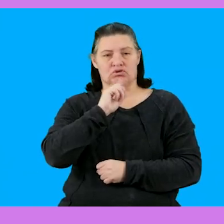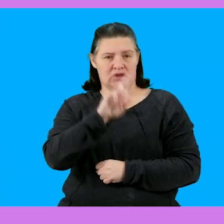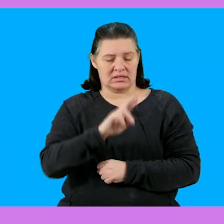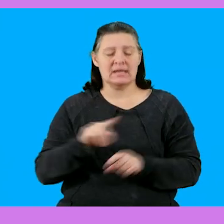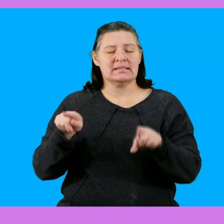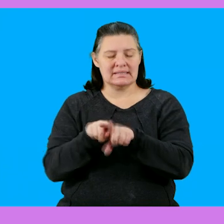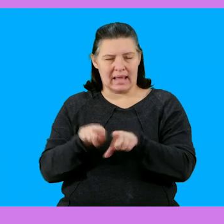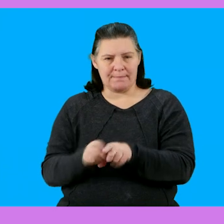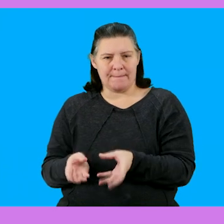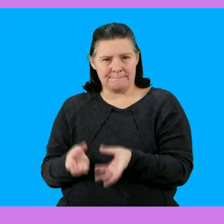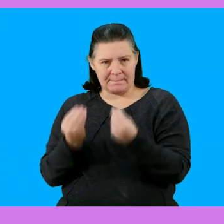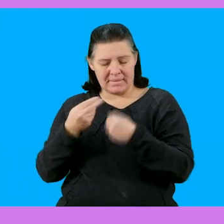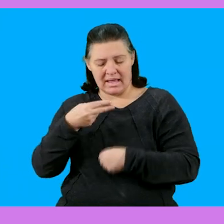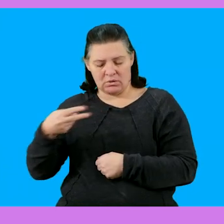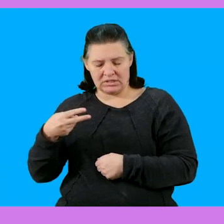So that will give us also